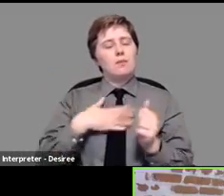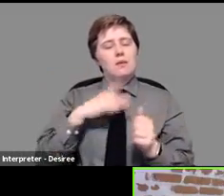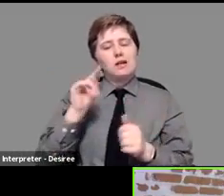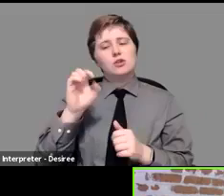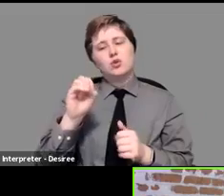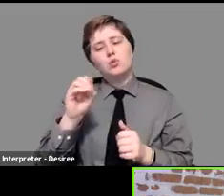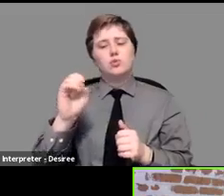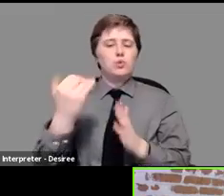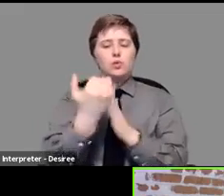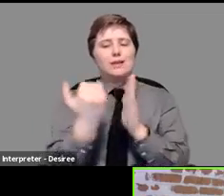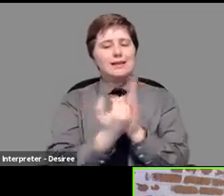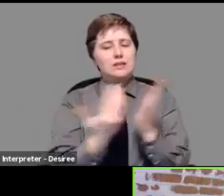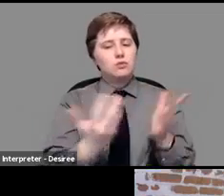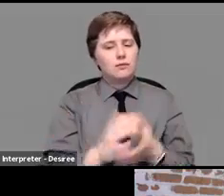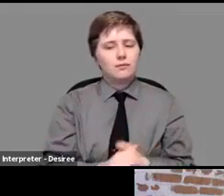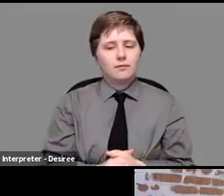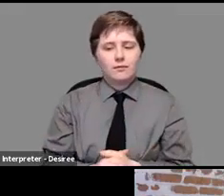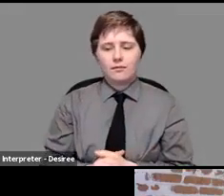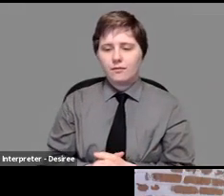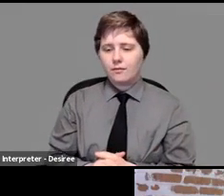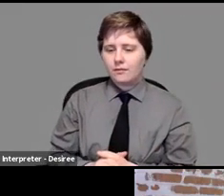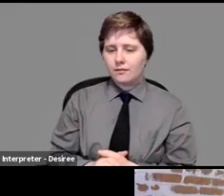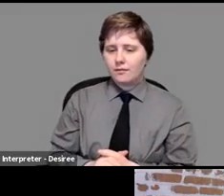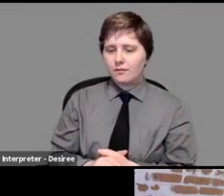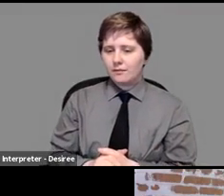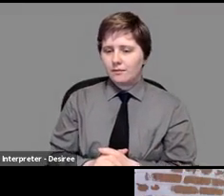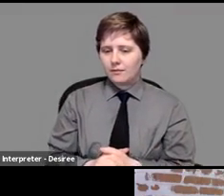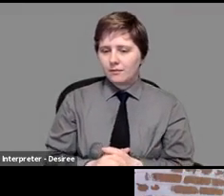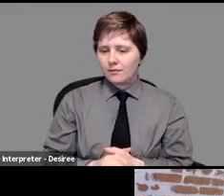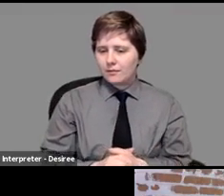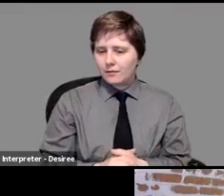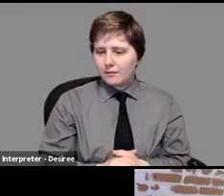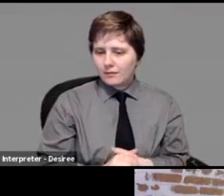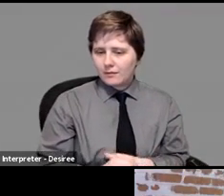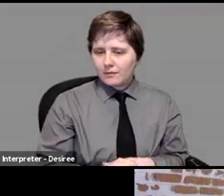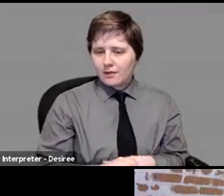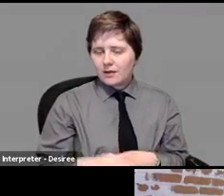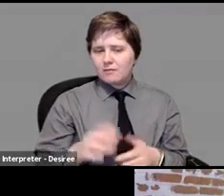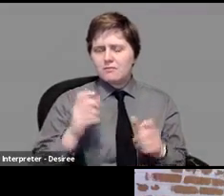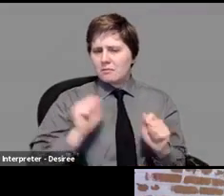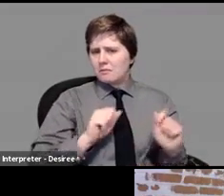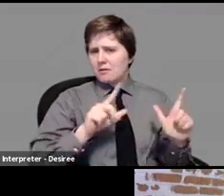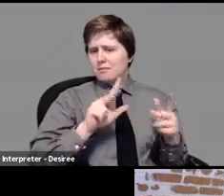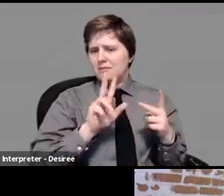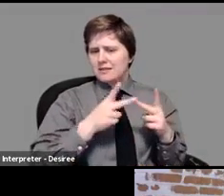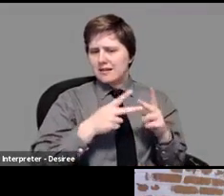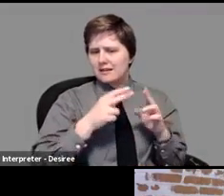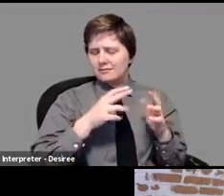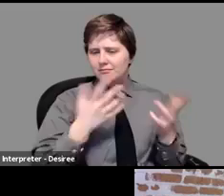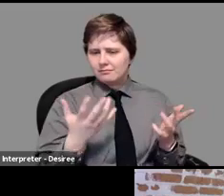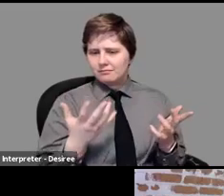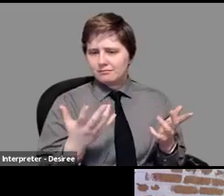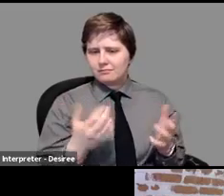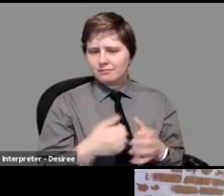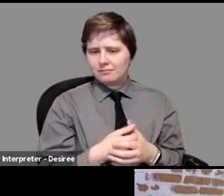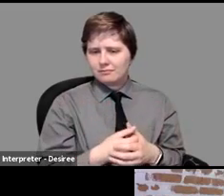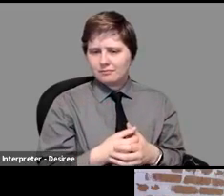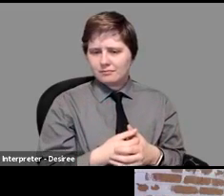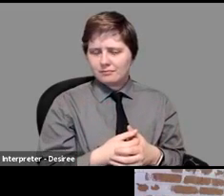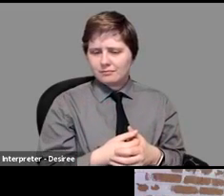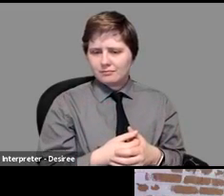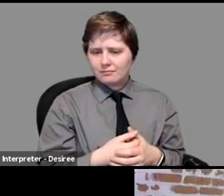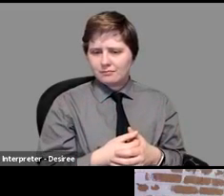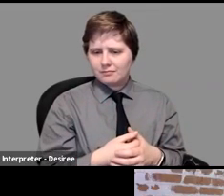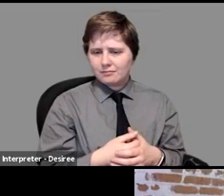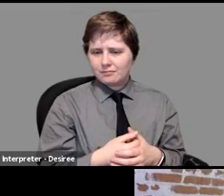with? Absolutely. Sarah, can you pull up my second slide really quickly? This actually, I think, puts